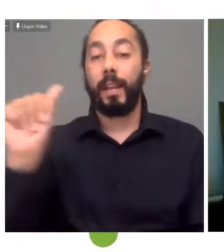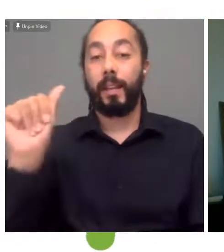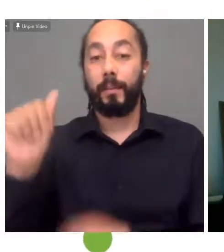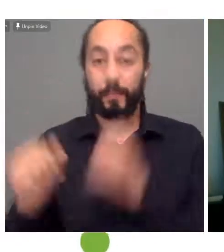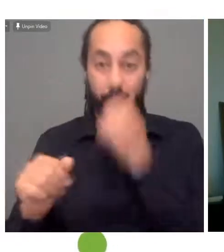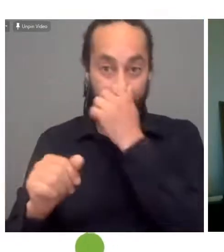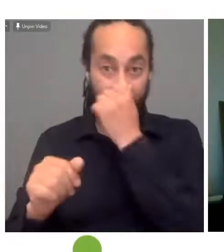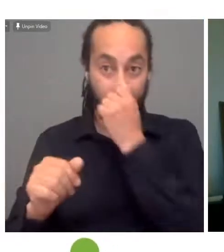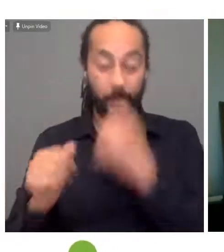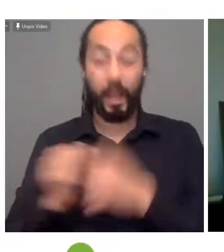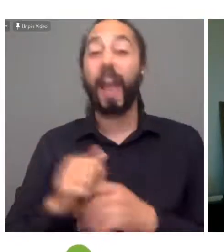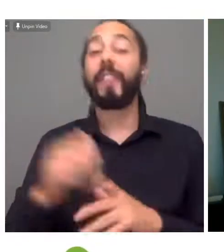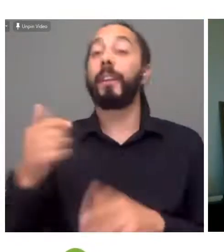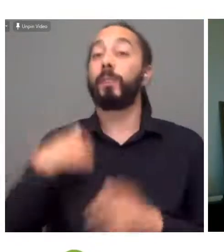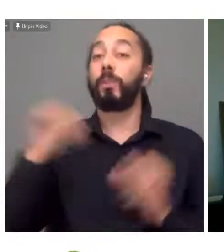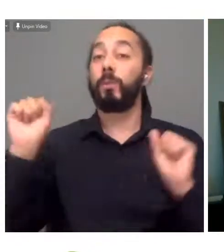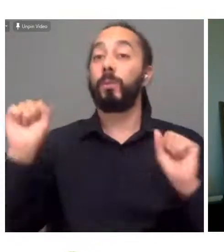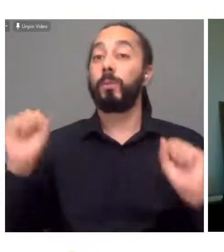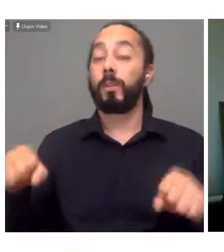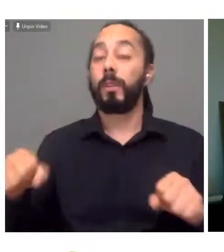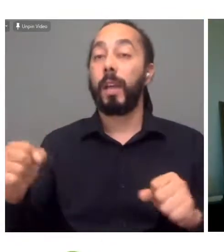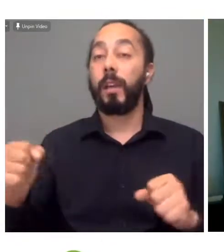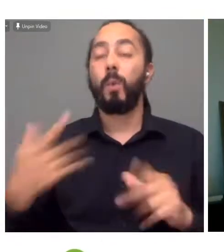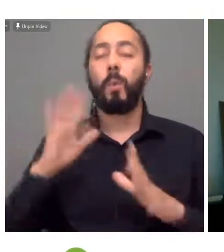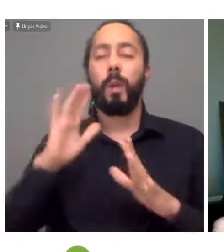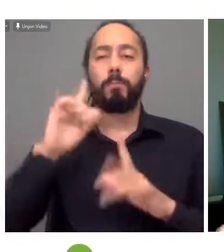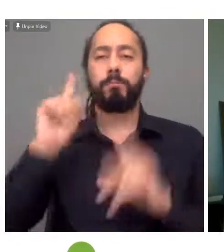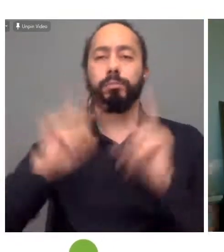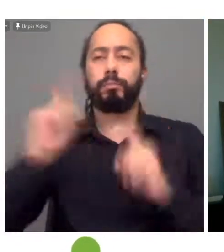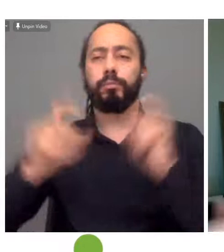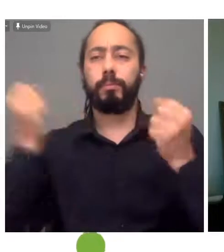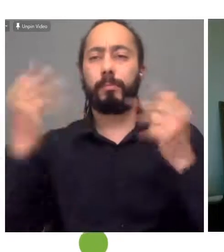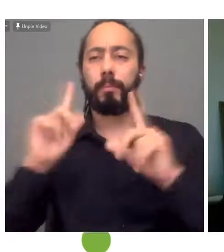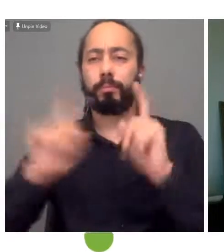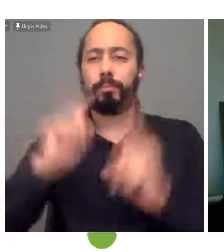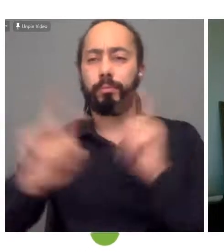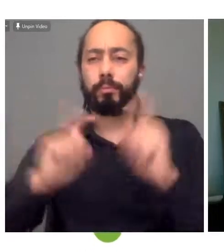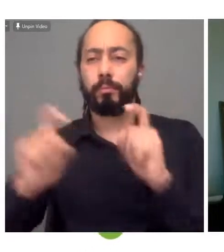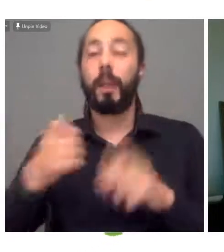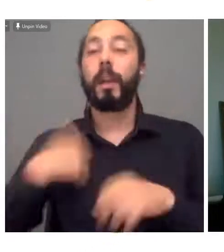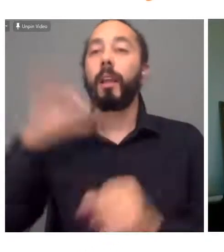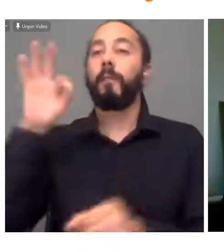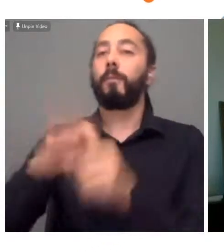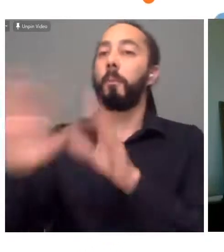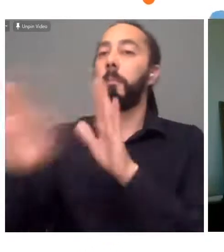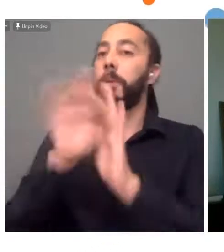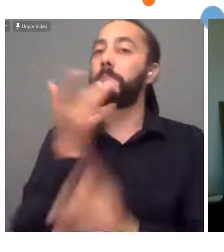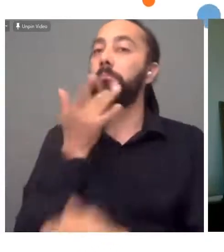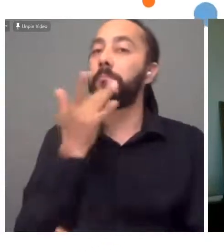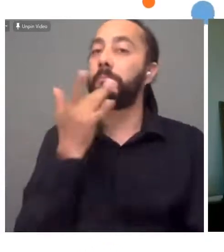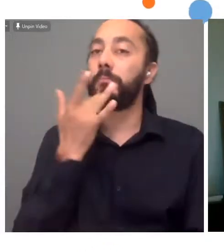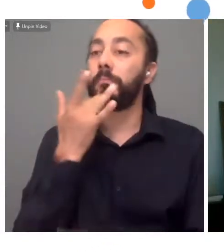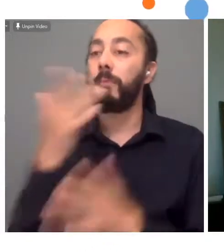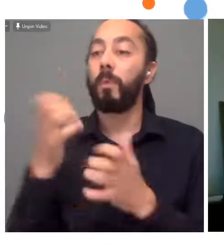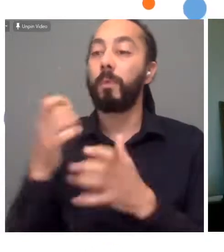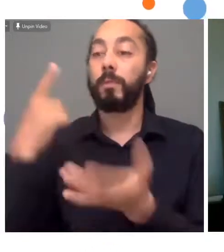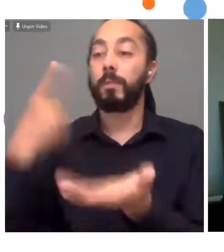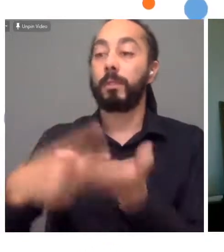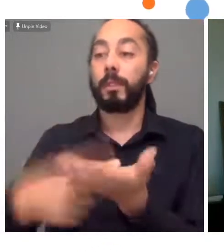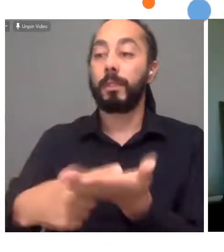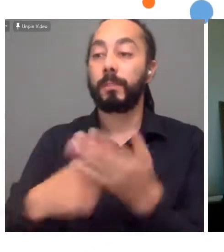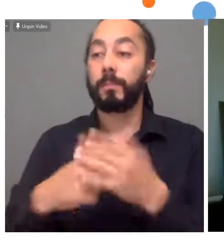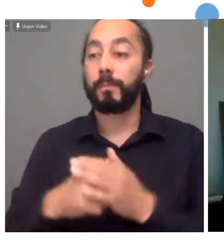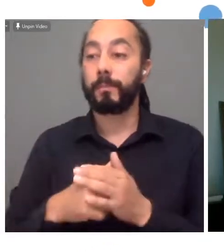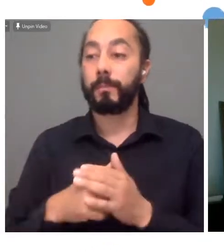questions that you would like to see most prominently surface as something that the minister is then able to